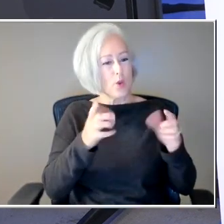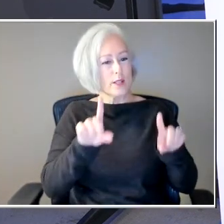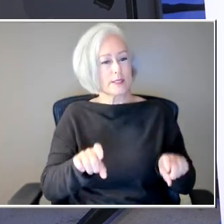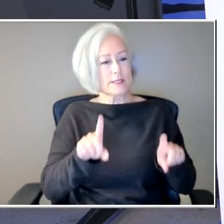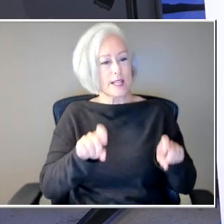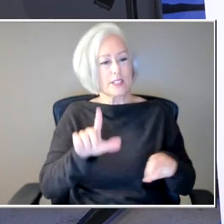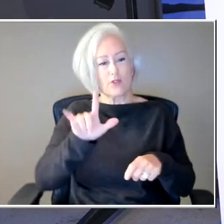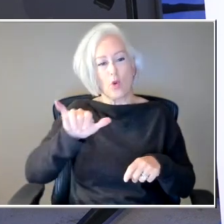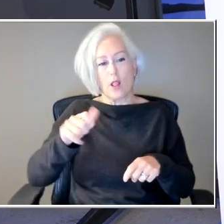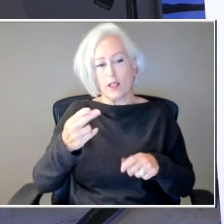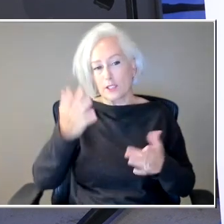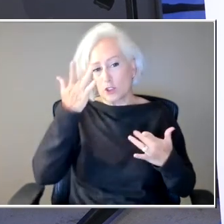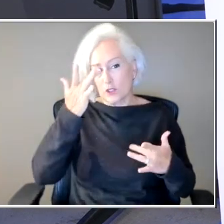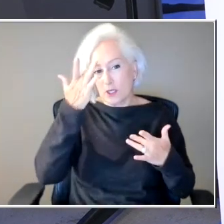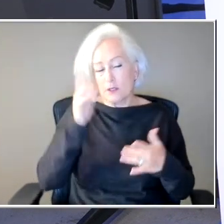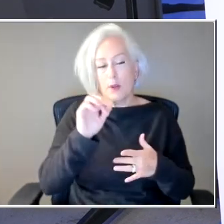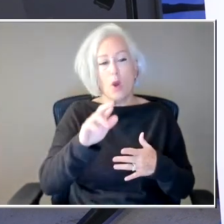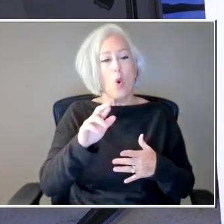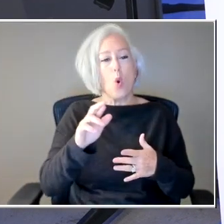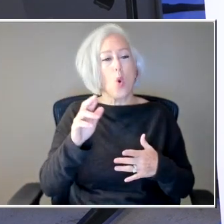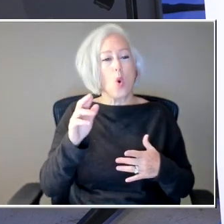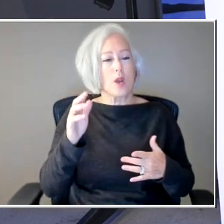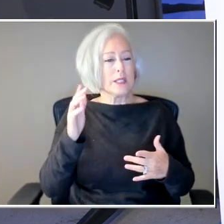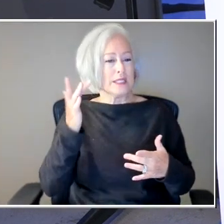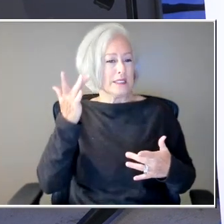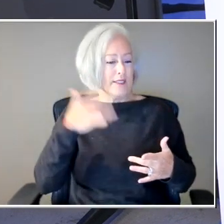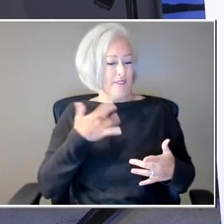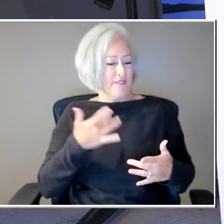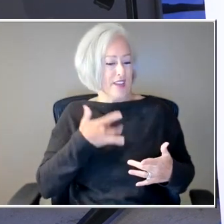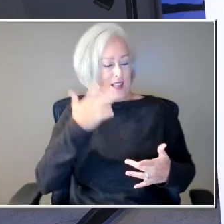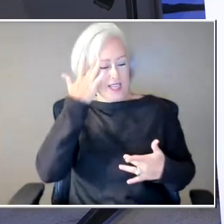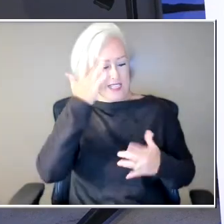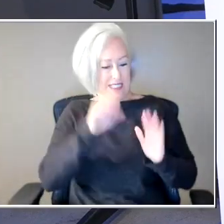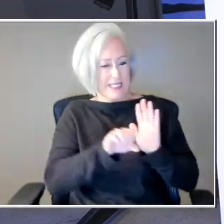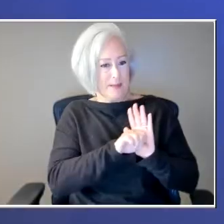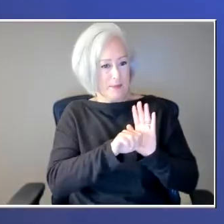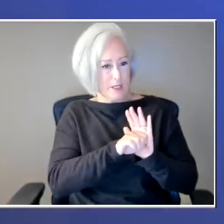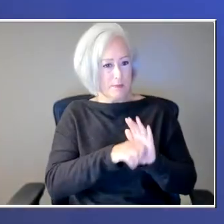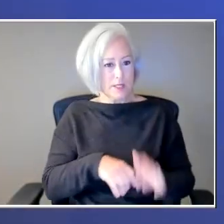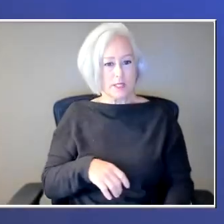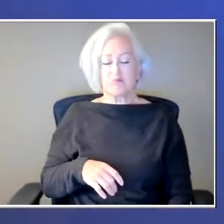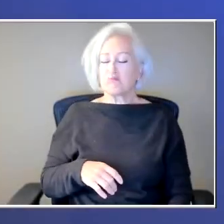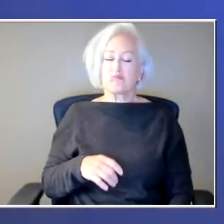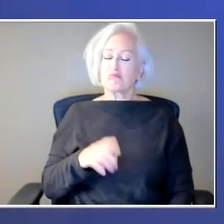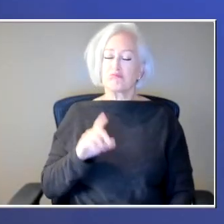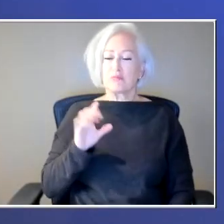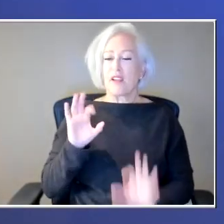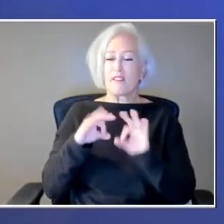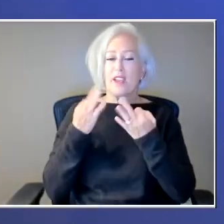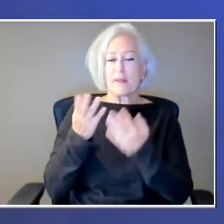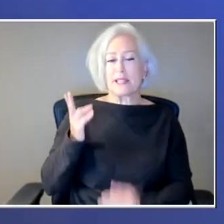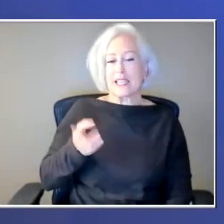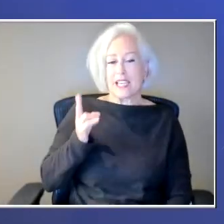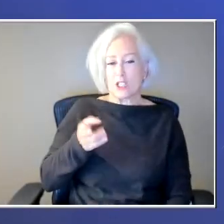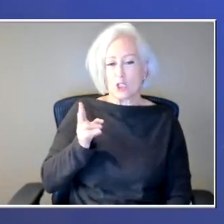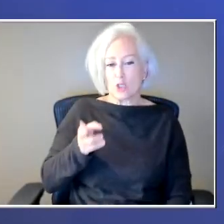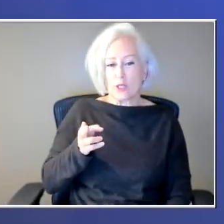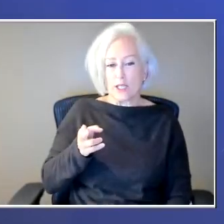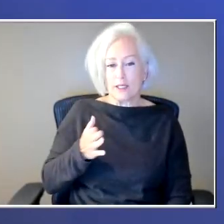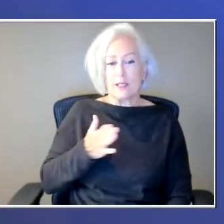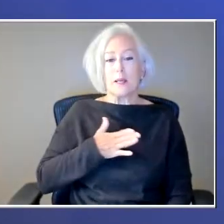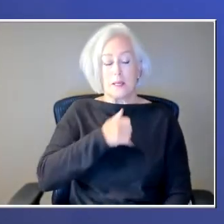history, or were you starting to have symptoms that you thought might be colon cancer? No, it was really just the family history, and once my sister